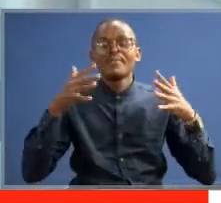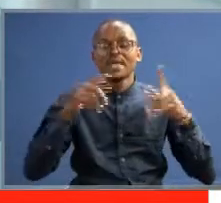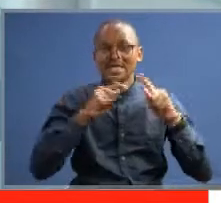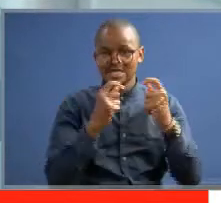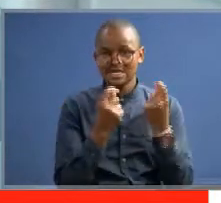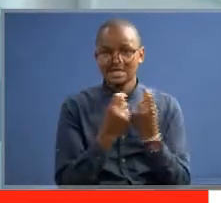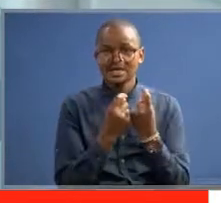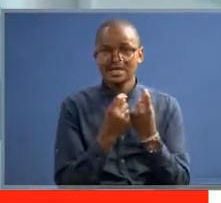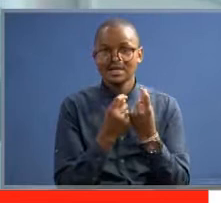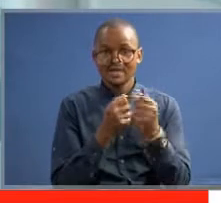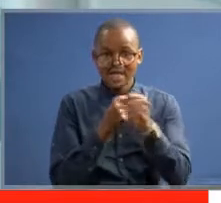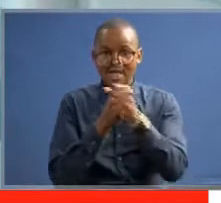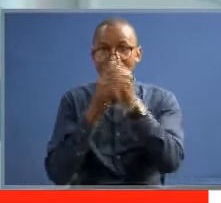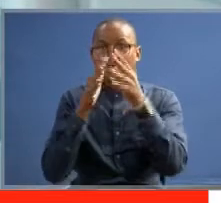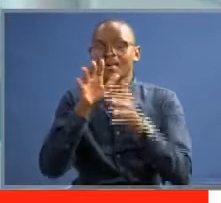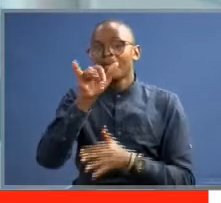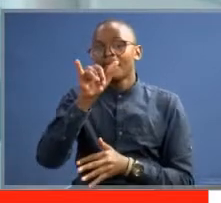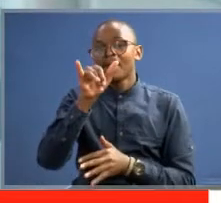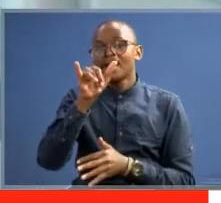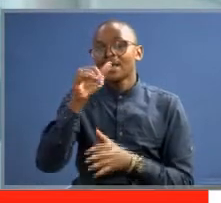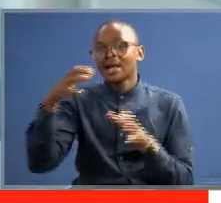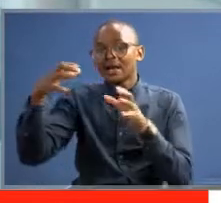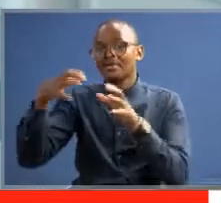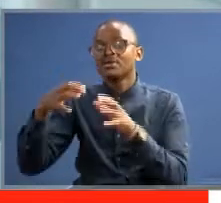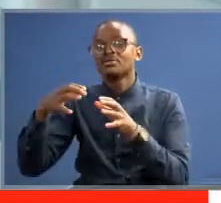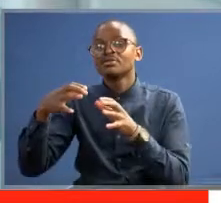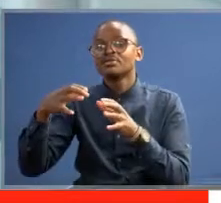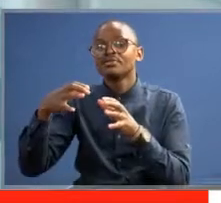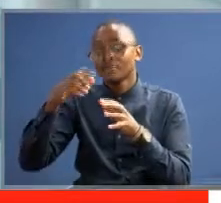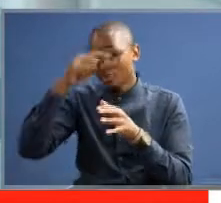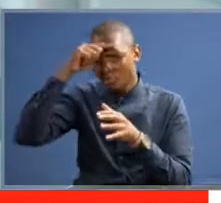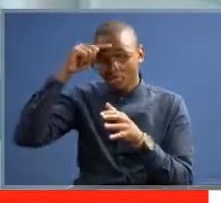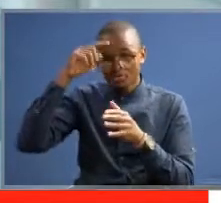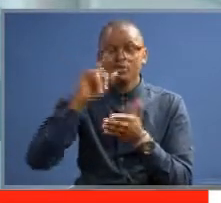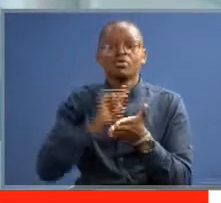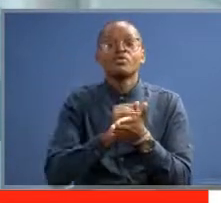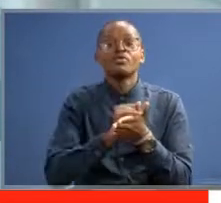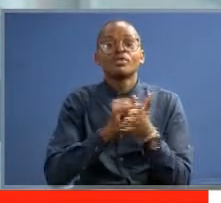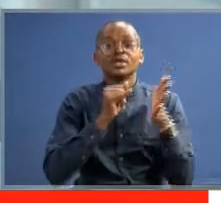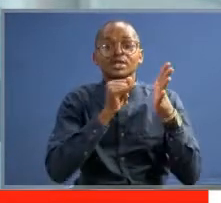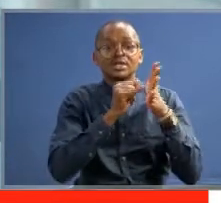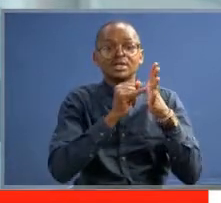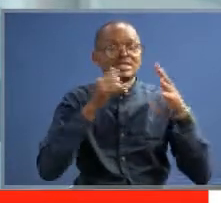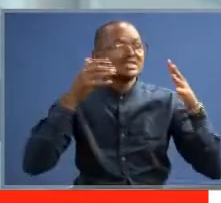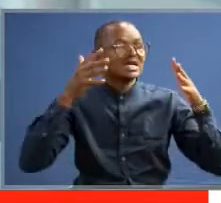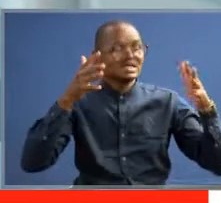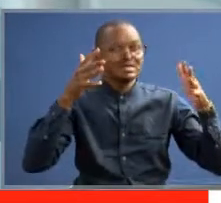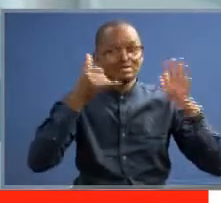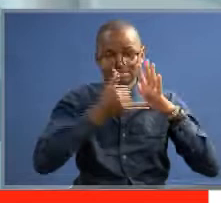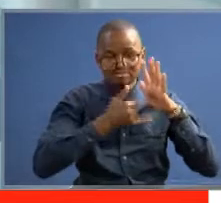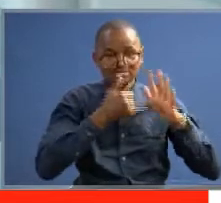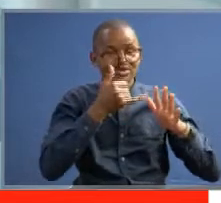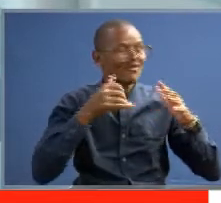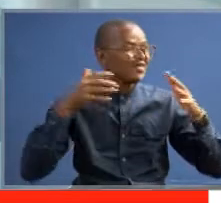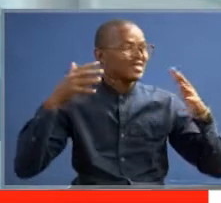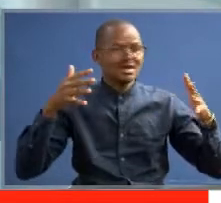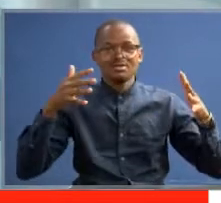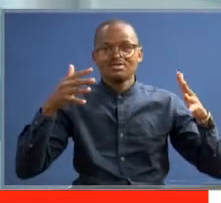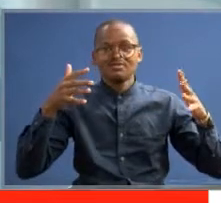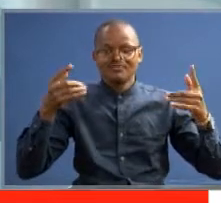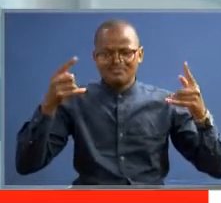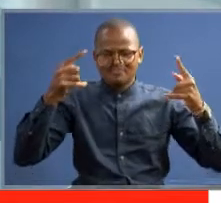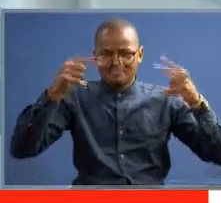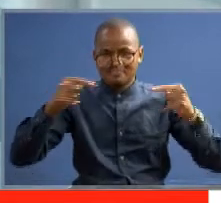there are sponsored by certain companies. And because of that, it's a huge industry with a huge